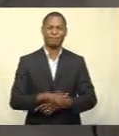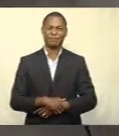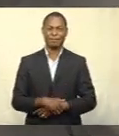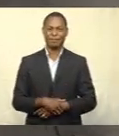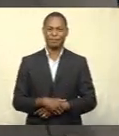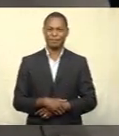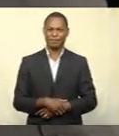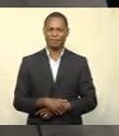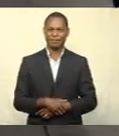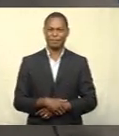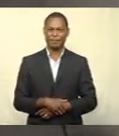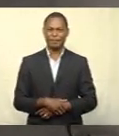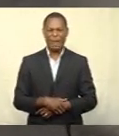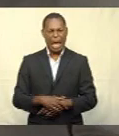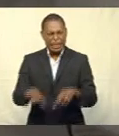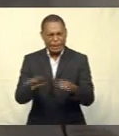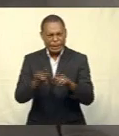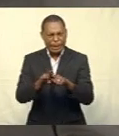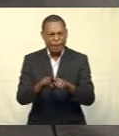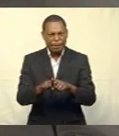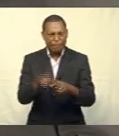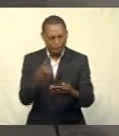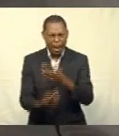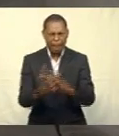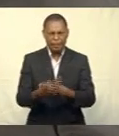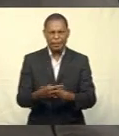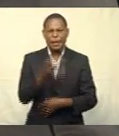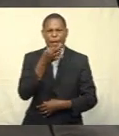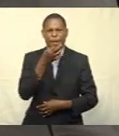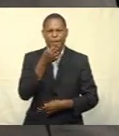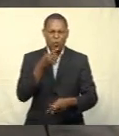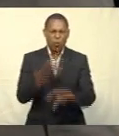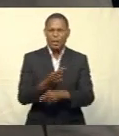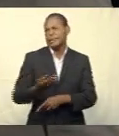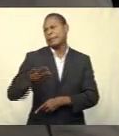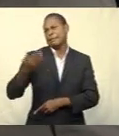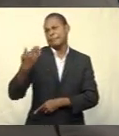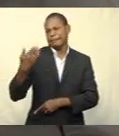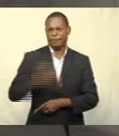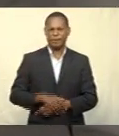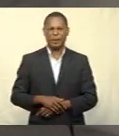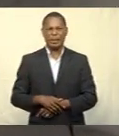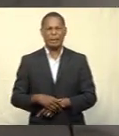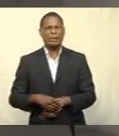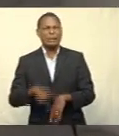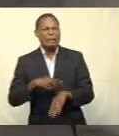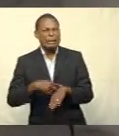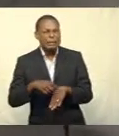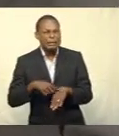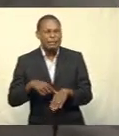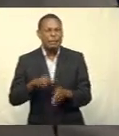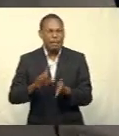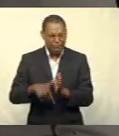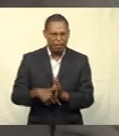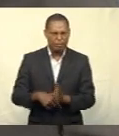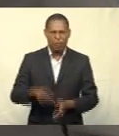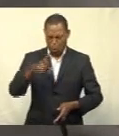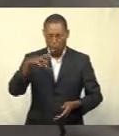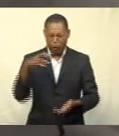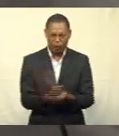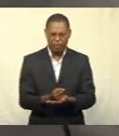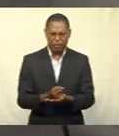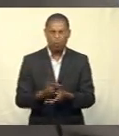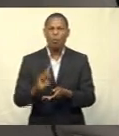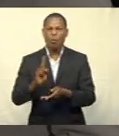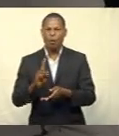Mr. Khan, there was a similar incident a few weeks ago. We believe it was over the Easter weekend. Can you confirm if this is related to